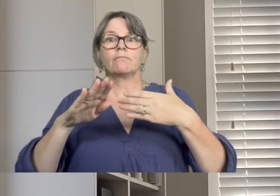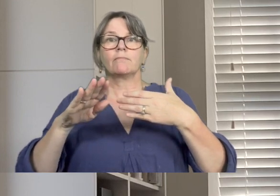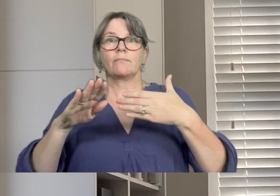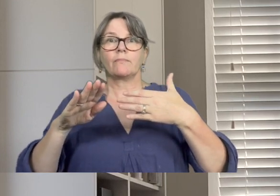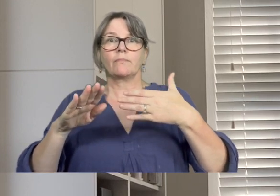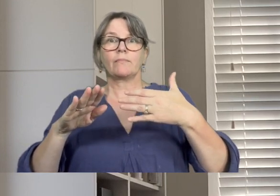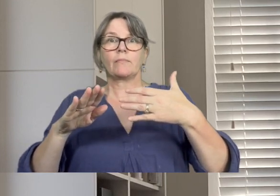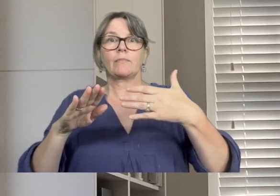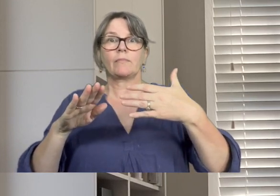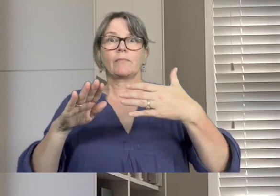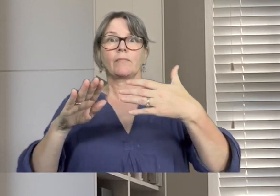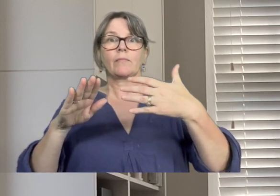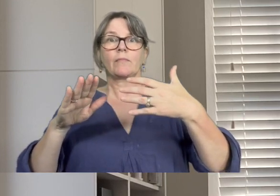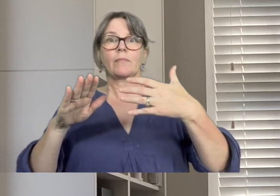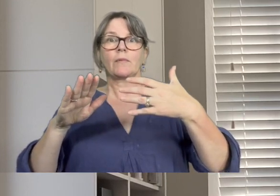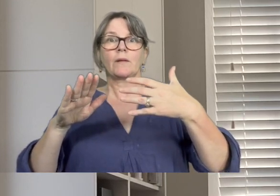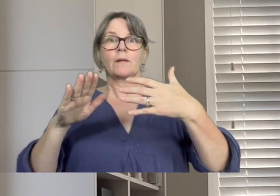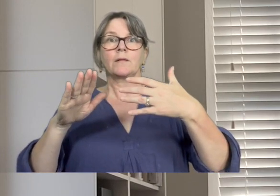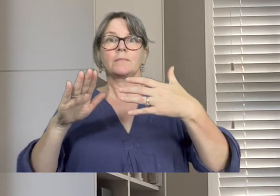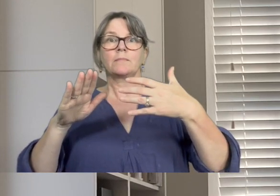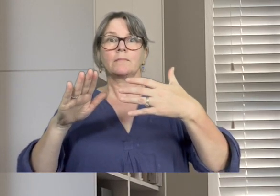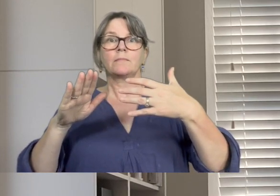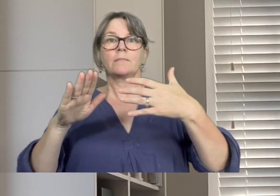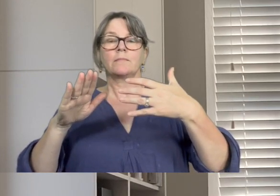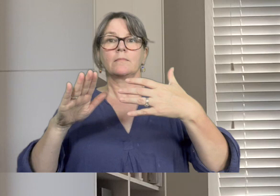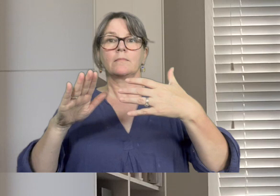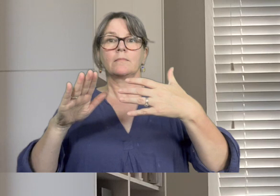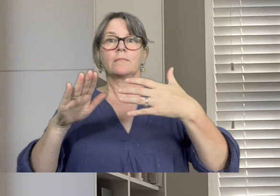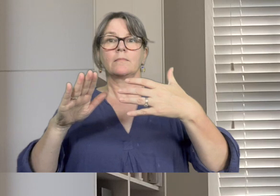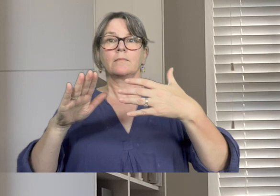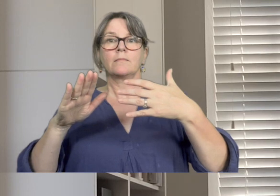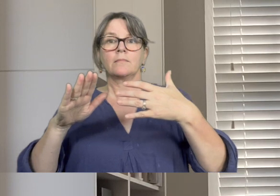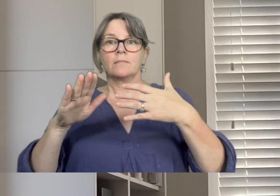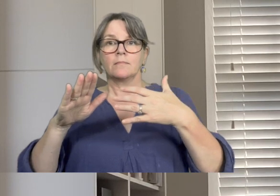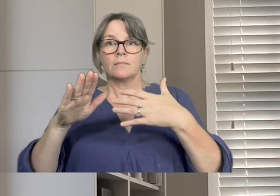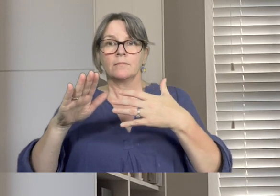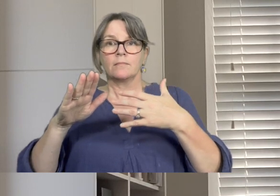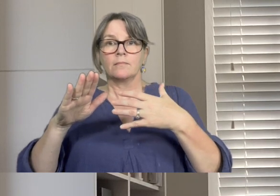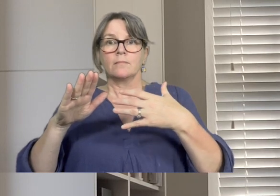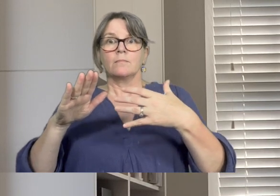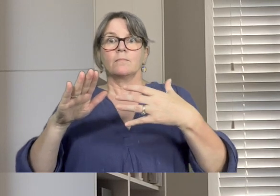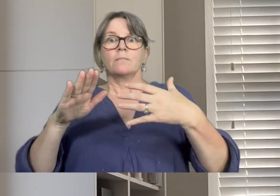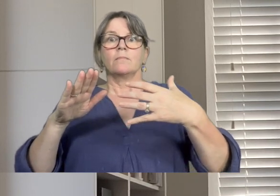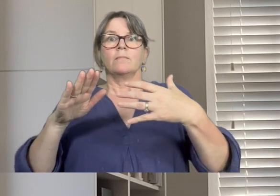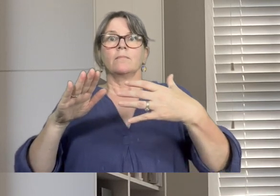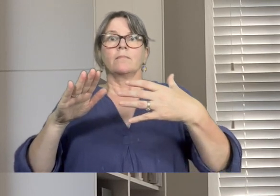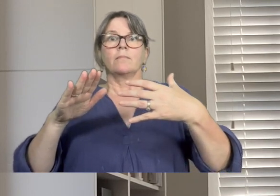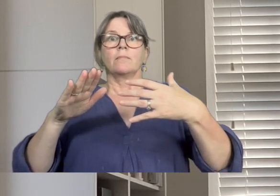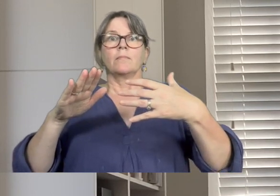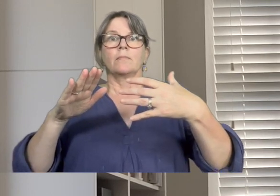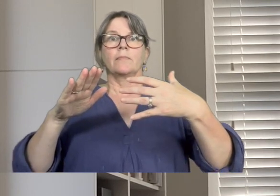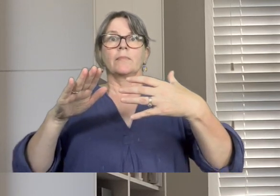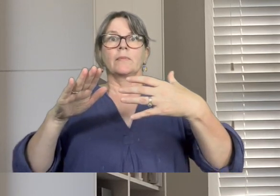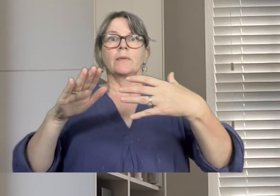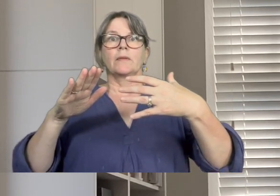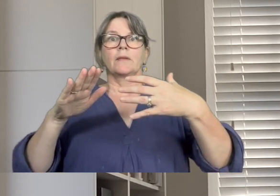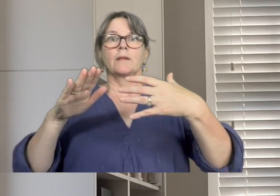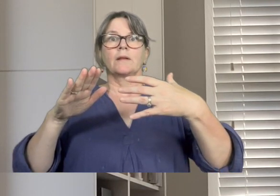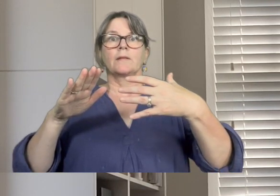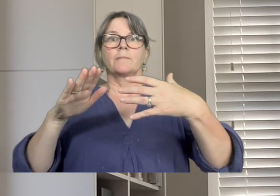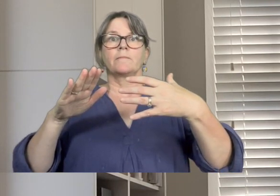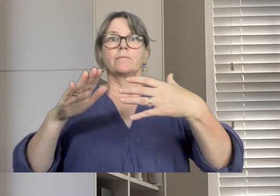Breath in. As we breathe out, roll a little deeper. Let's get that ribcage lifting. Take a breath in. As we breathe